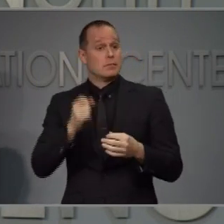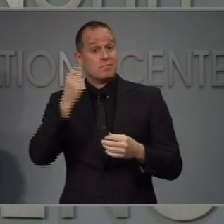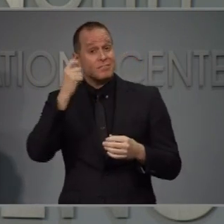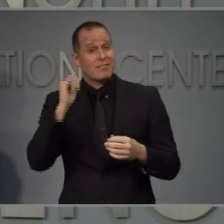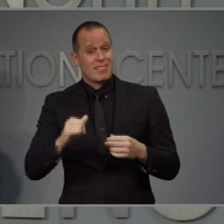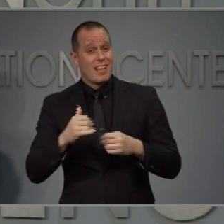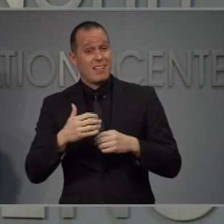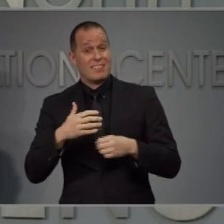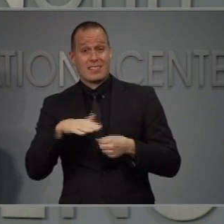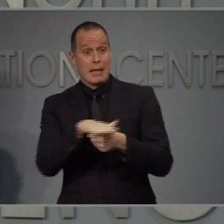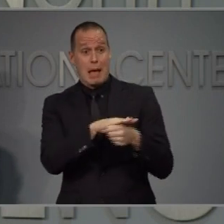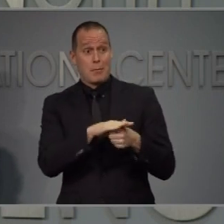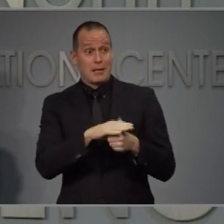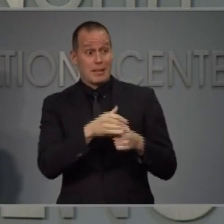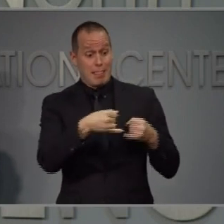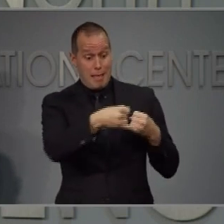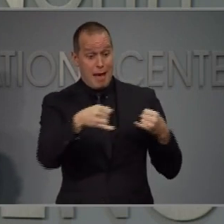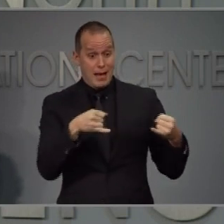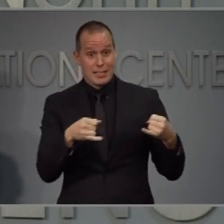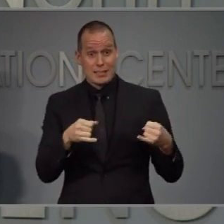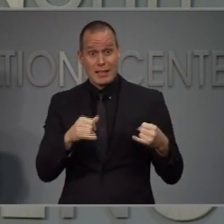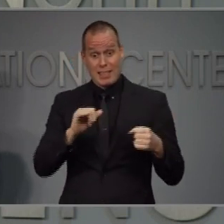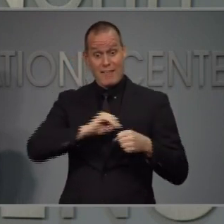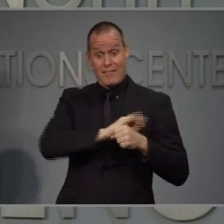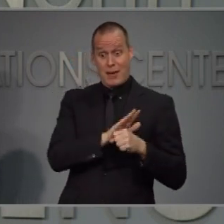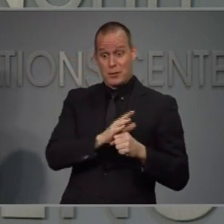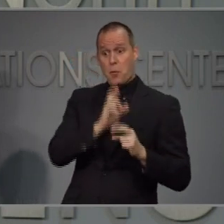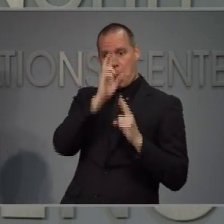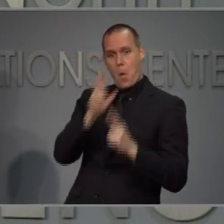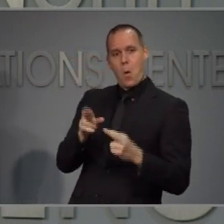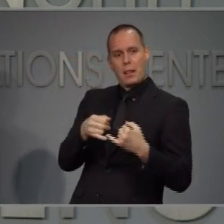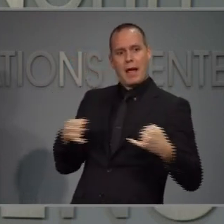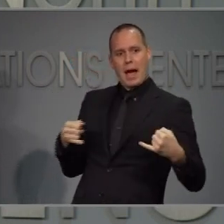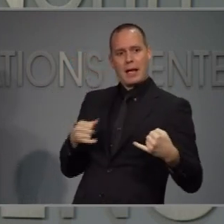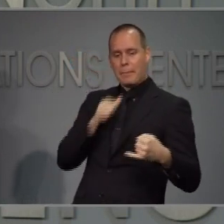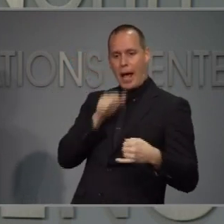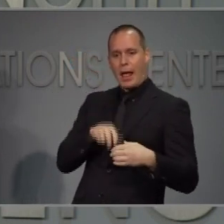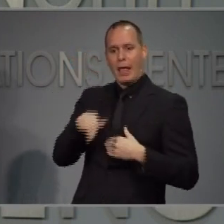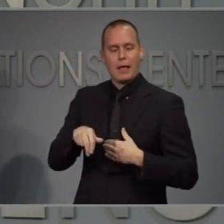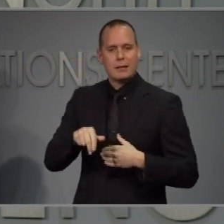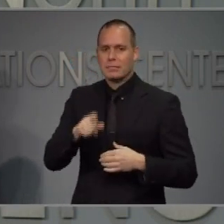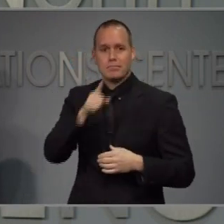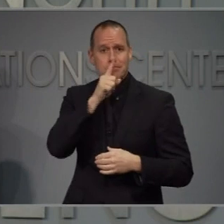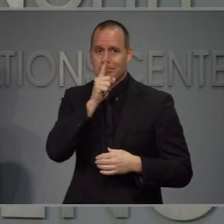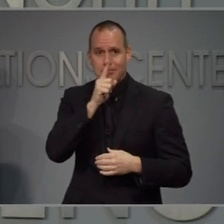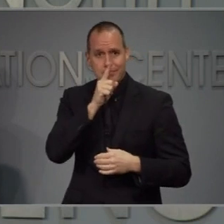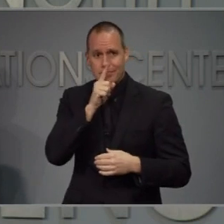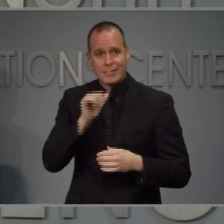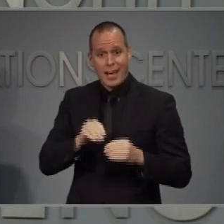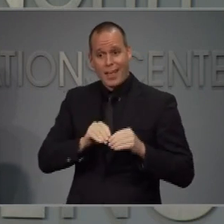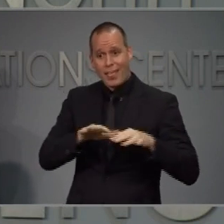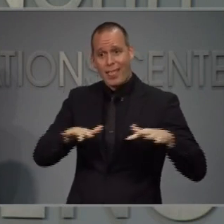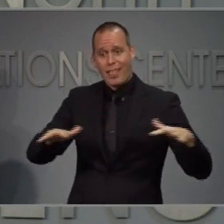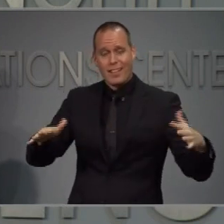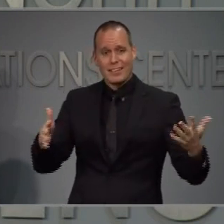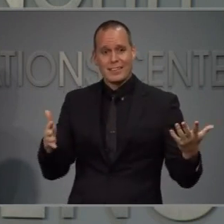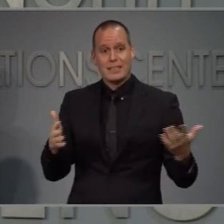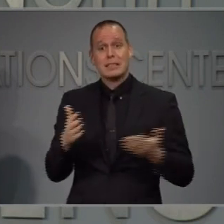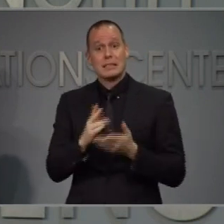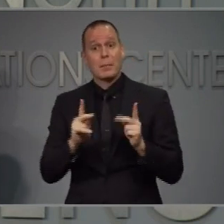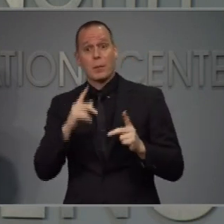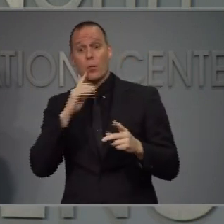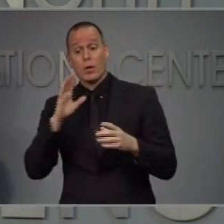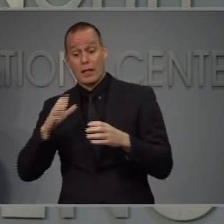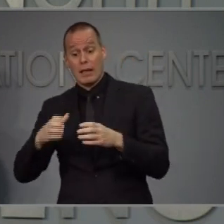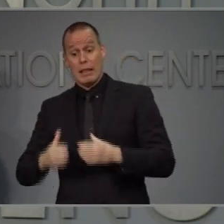lines. Many people may live in one county, work in another county, shop in another county.